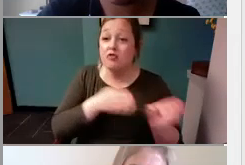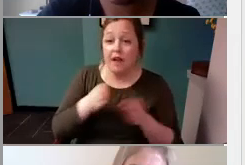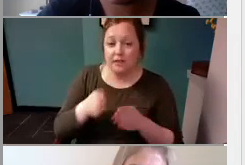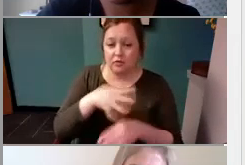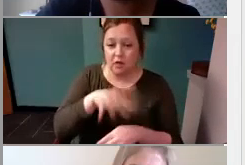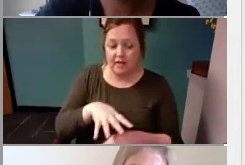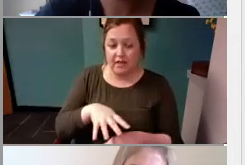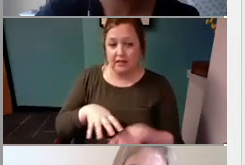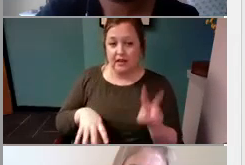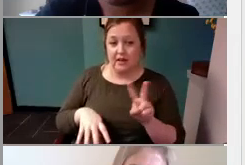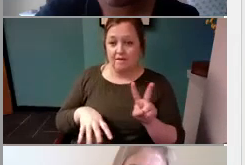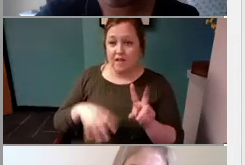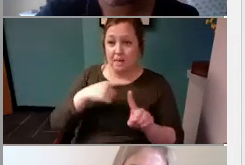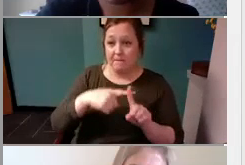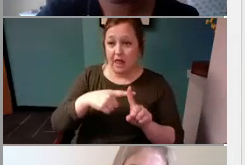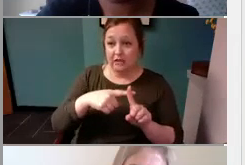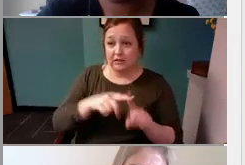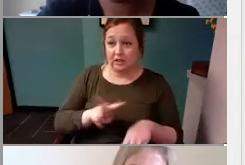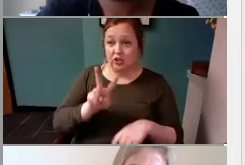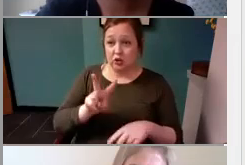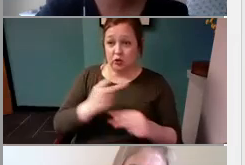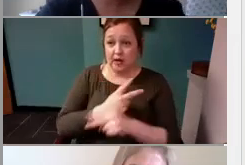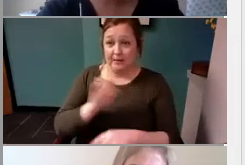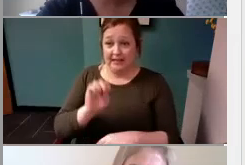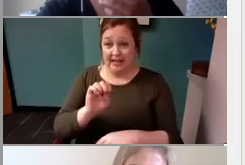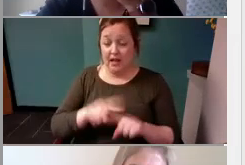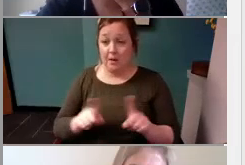E, but in this case, it would just be V plus E, correct?